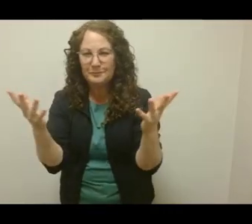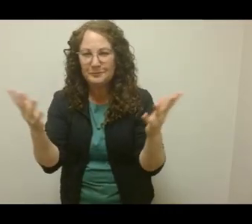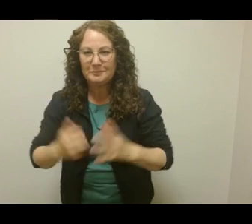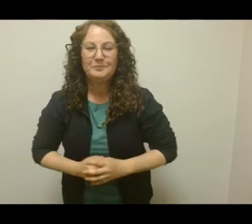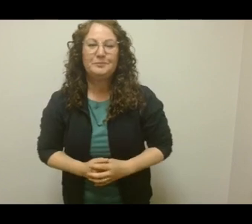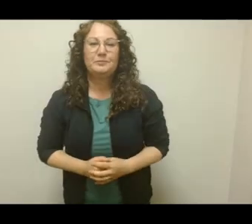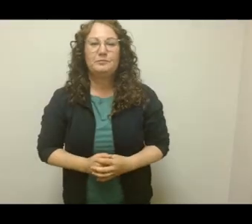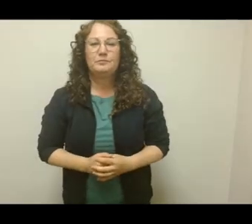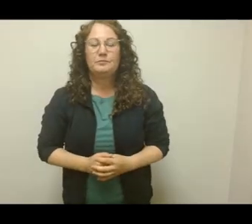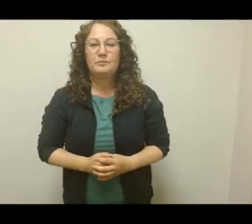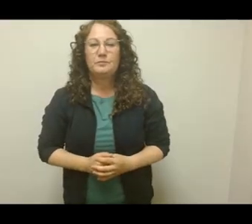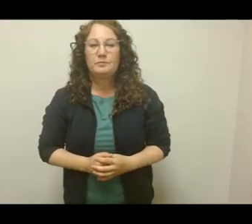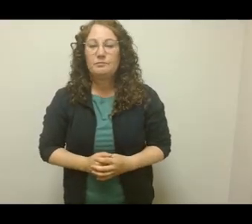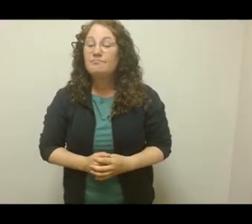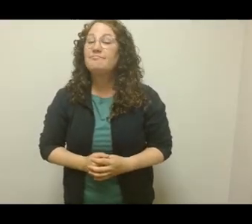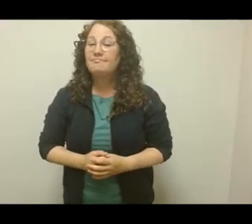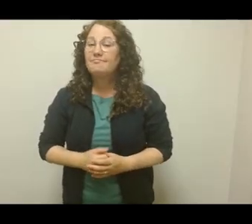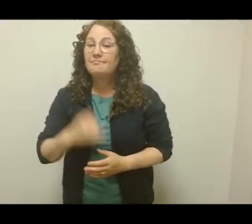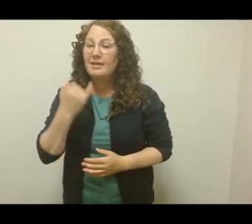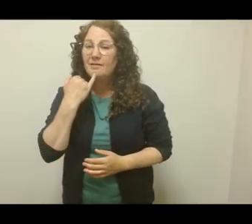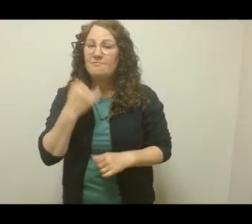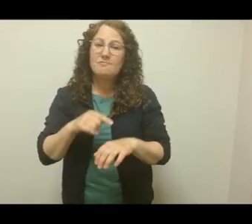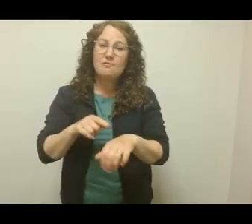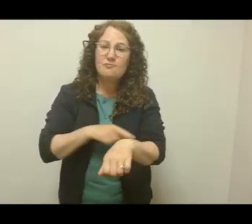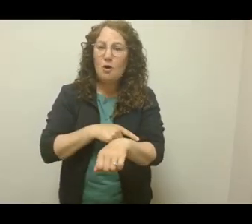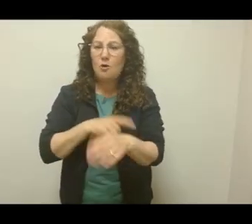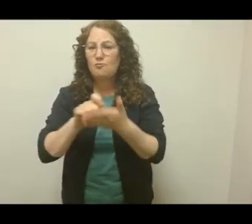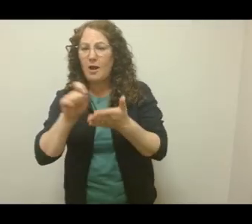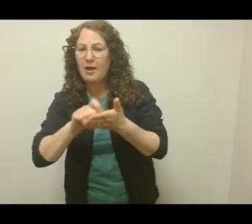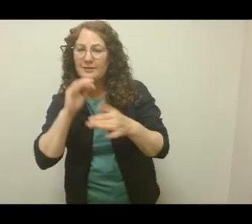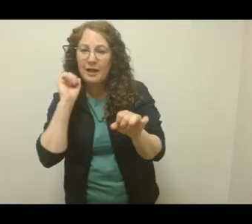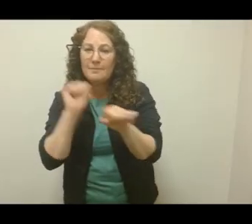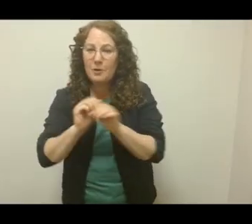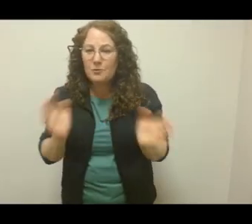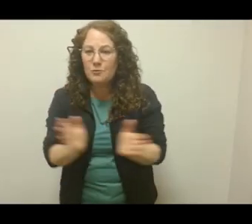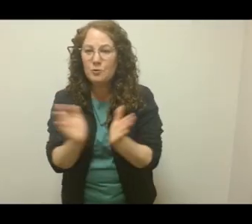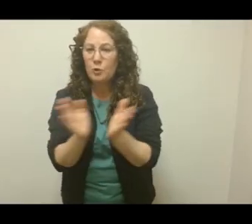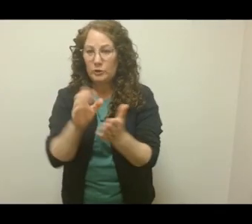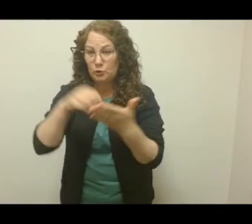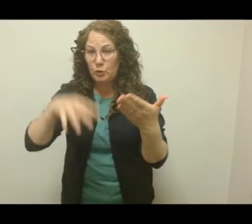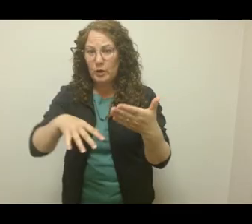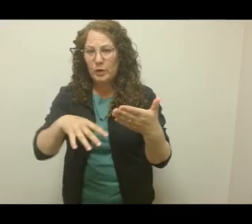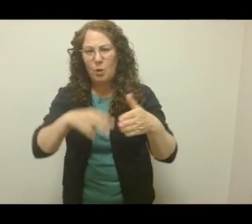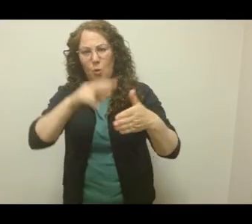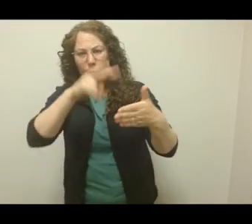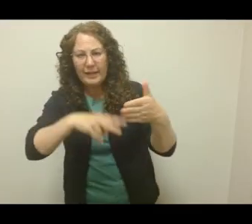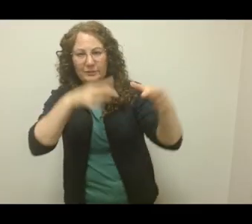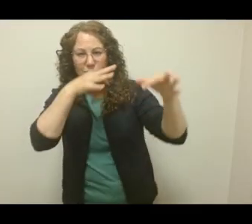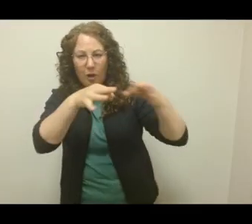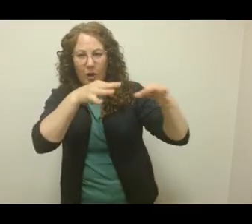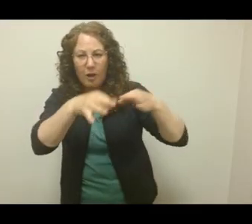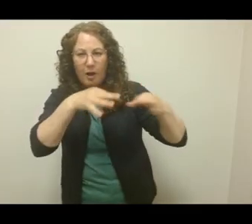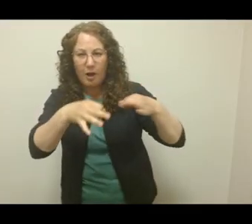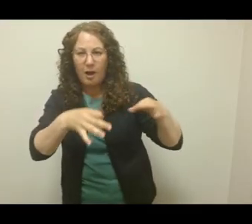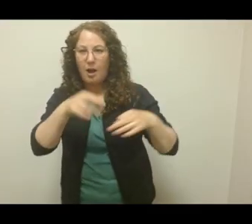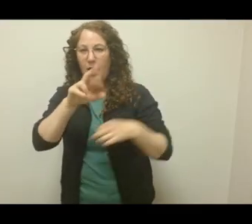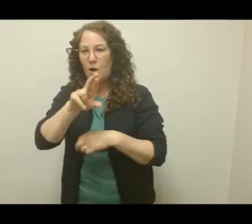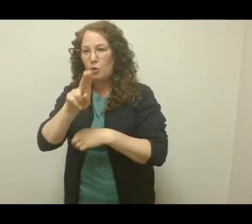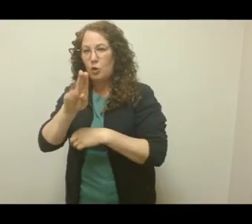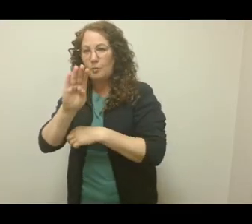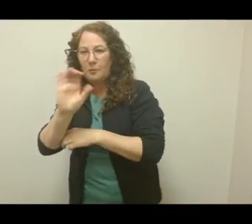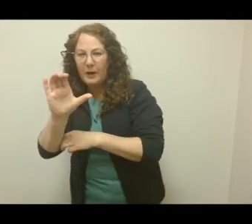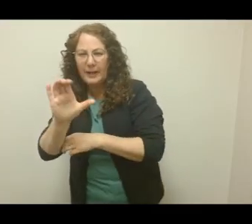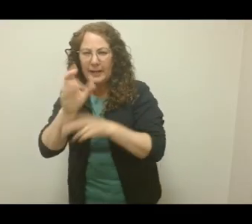So when completing writing assignments, we always encourage students to read the instructions and rubric very carefully. Are you